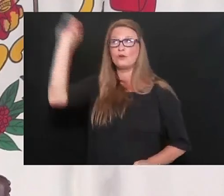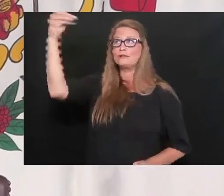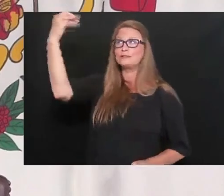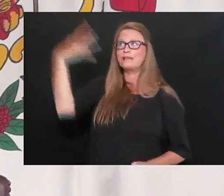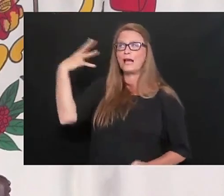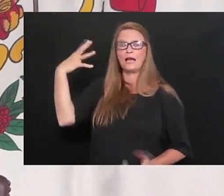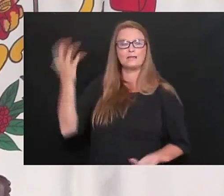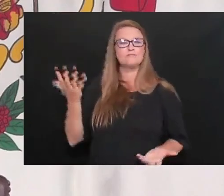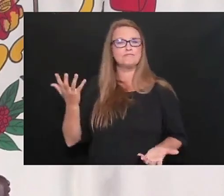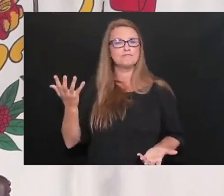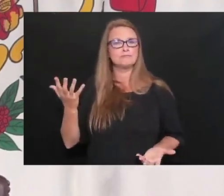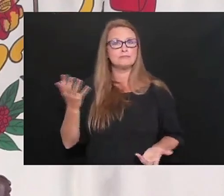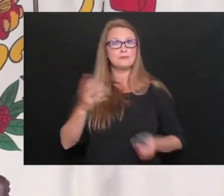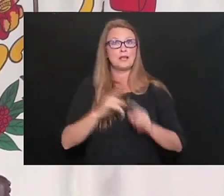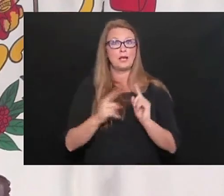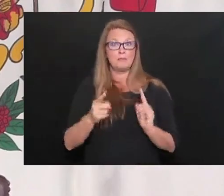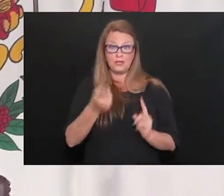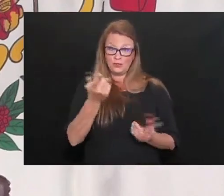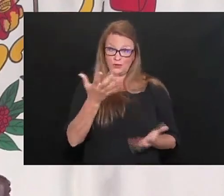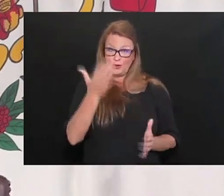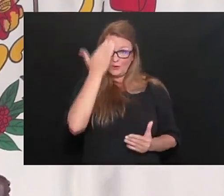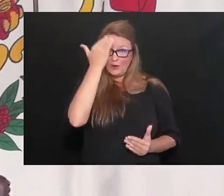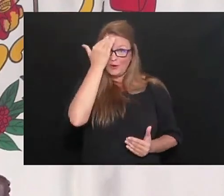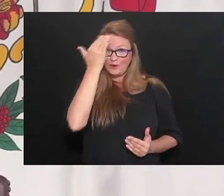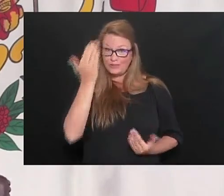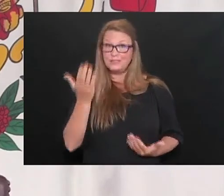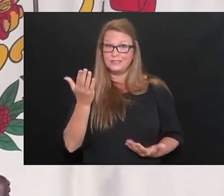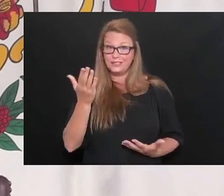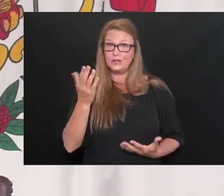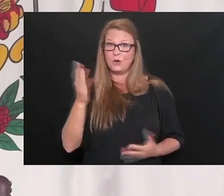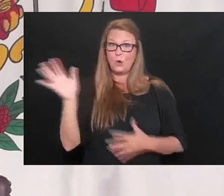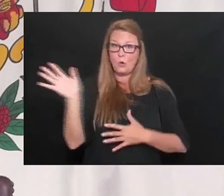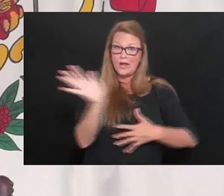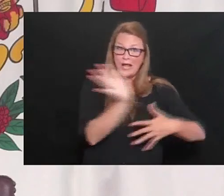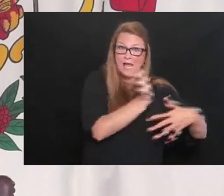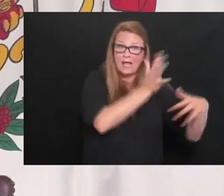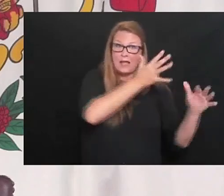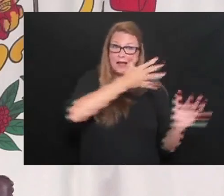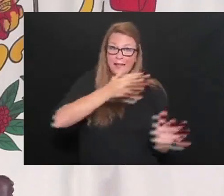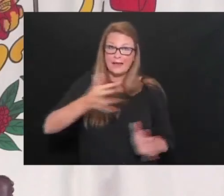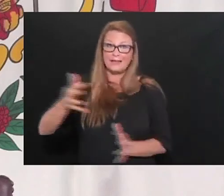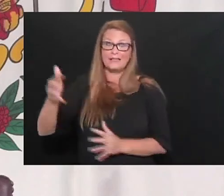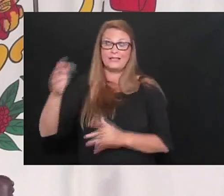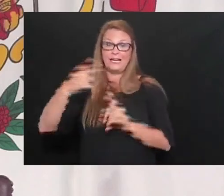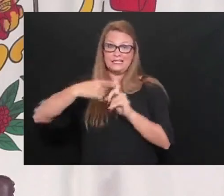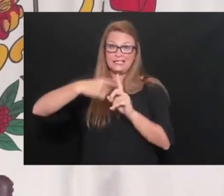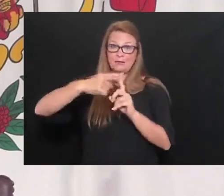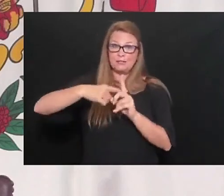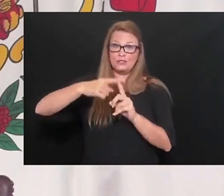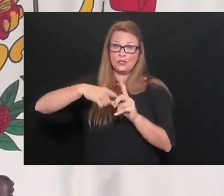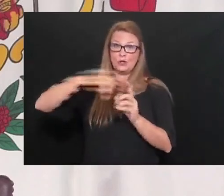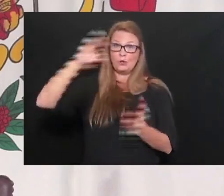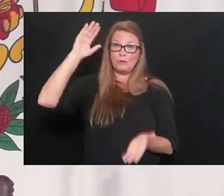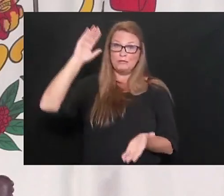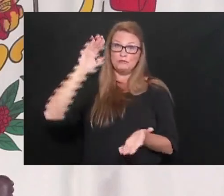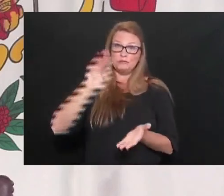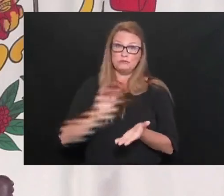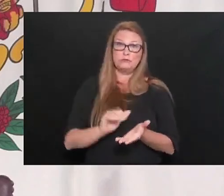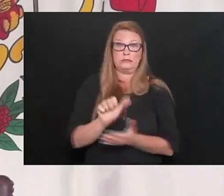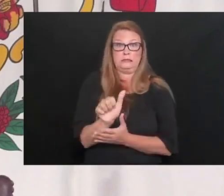But before you can turn around 3 times, the wind's going to be blowing and the temperature outside is going to be 10